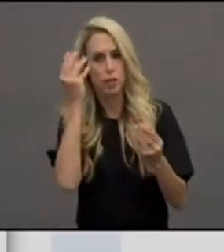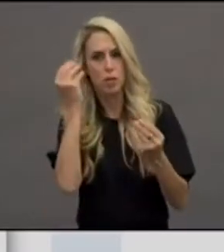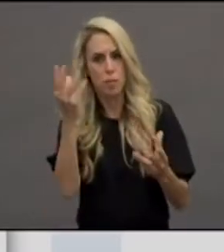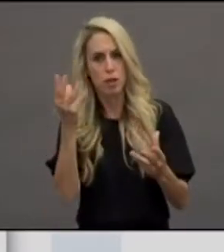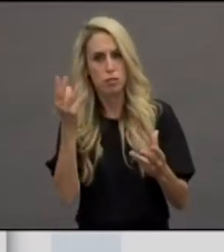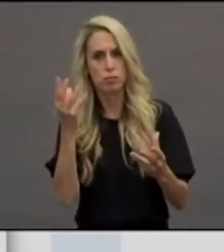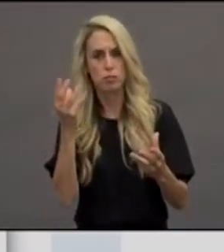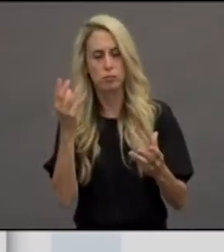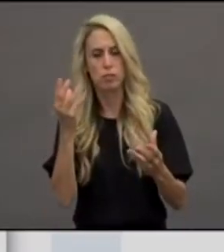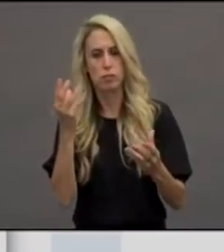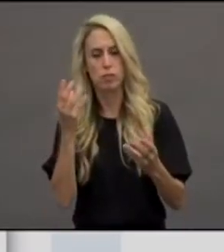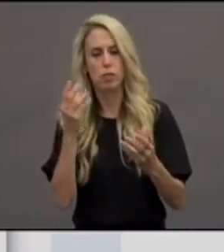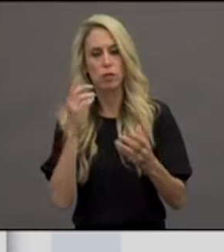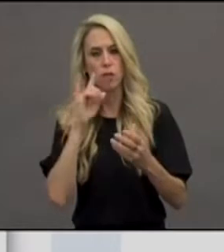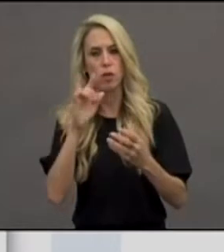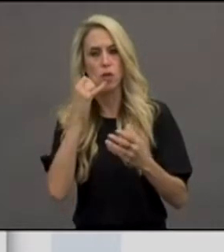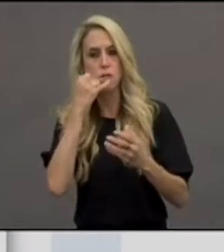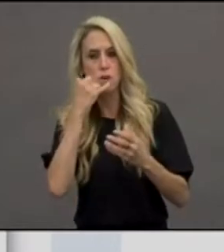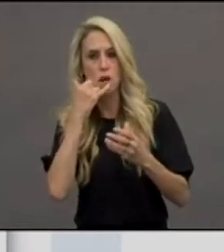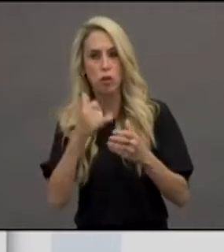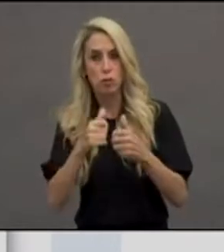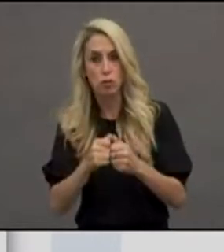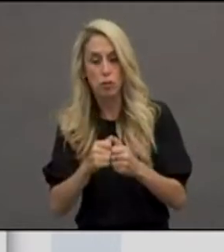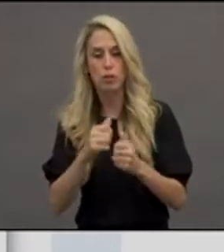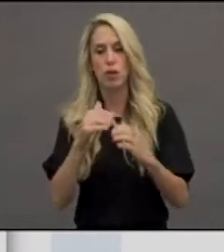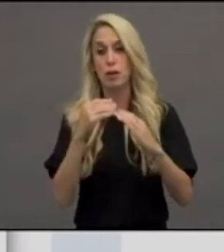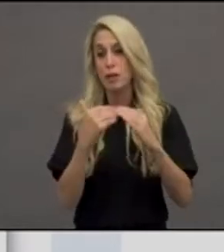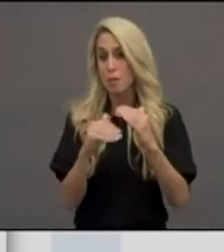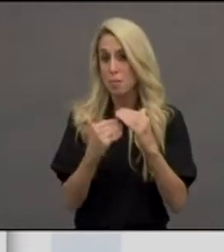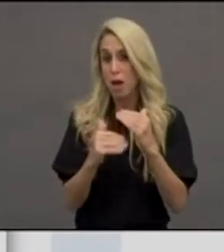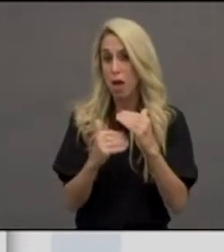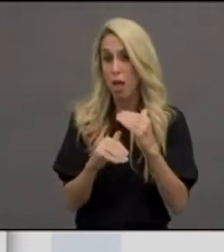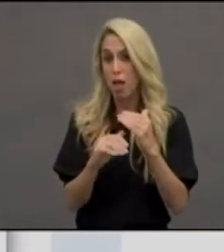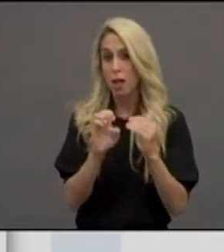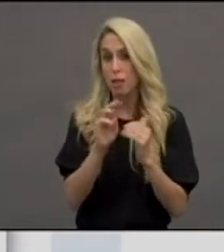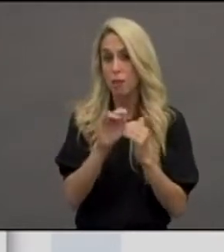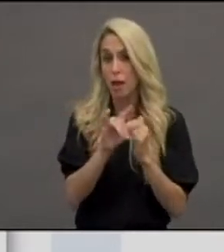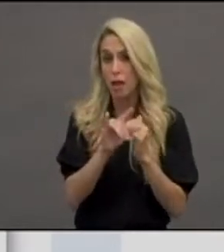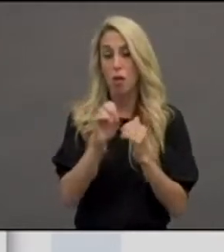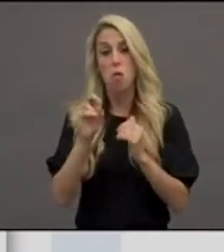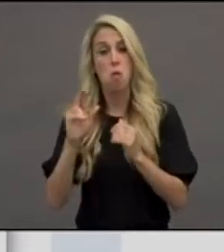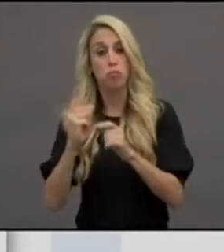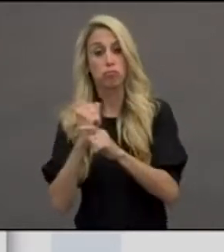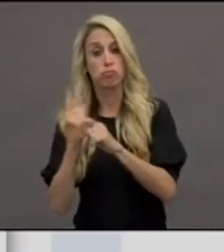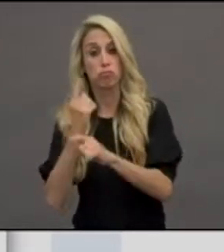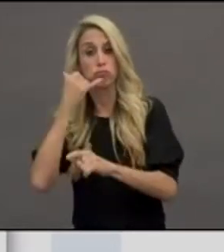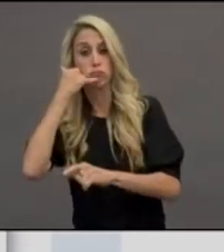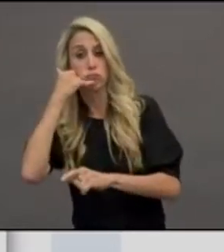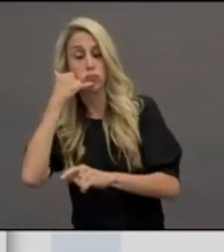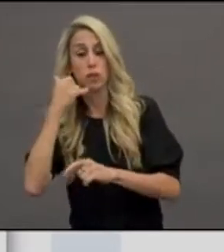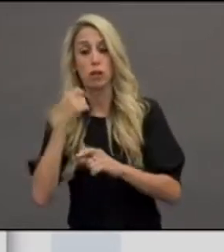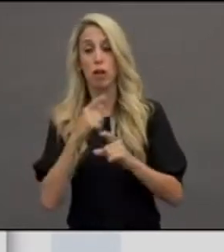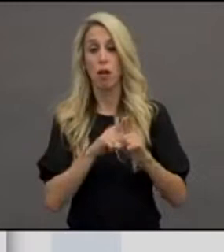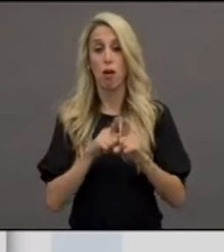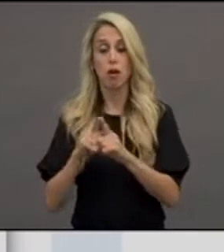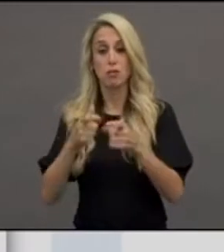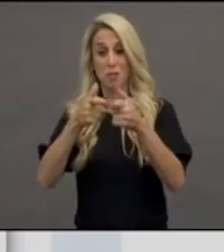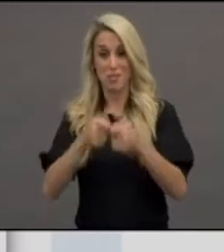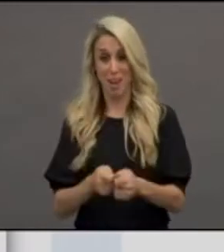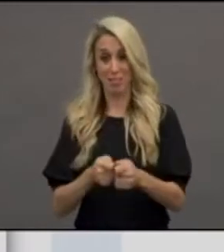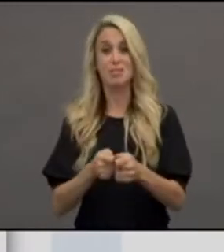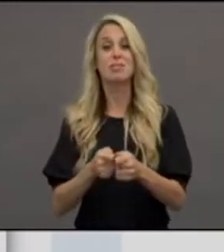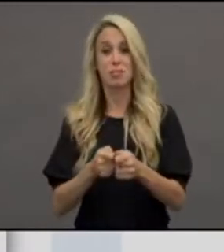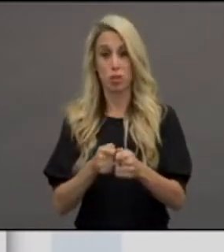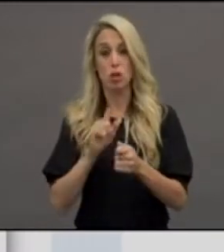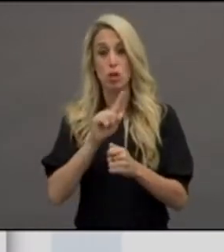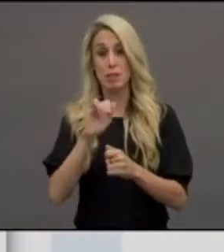to your phone, by email, or even to a landline. You can also text